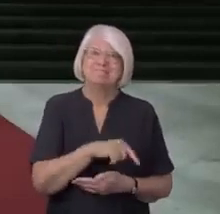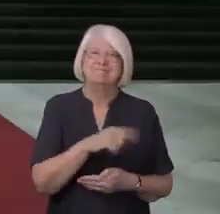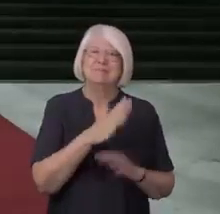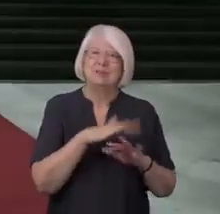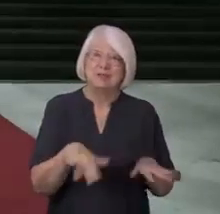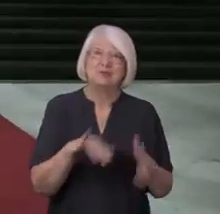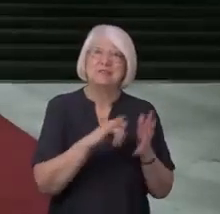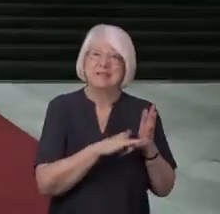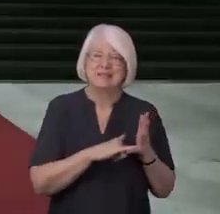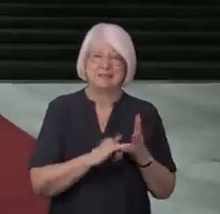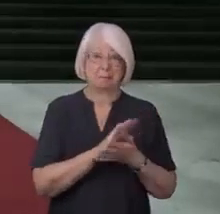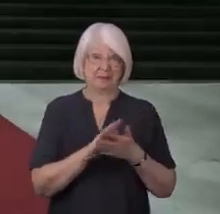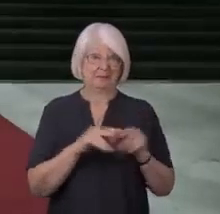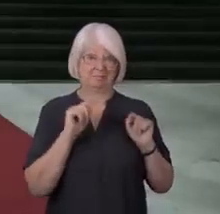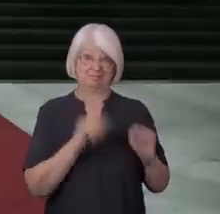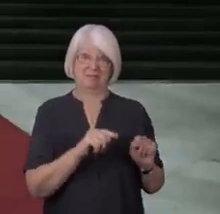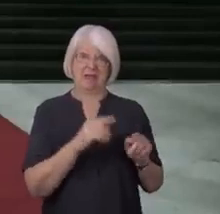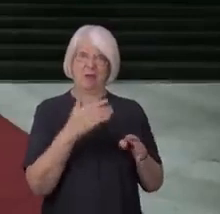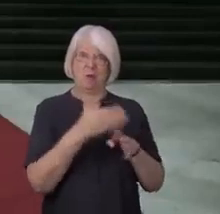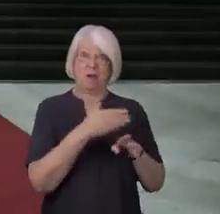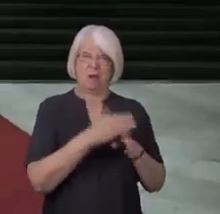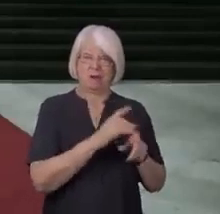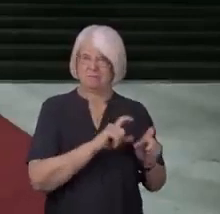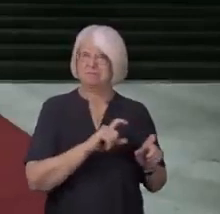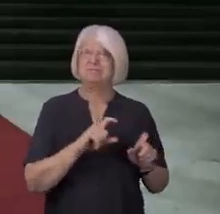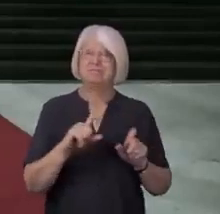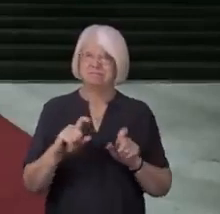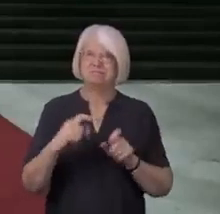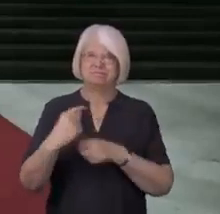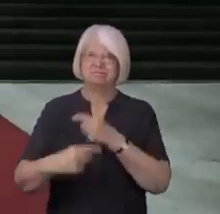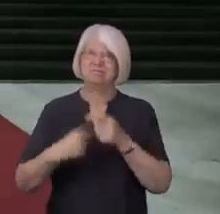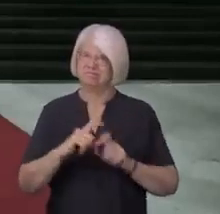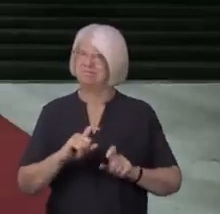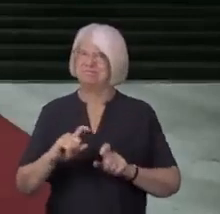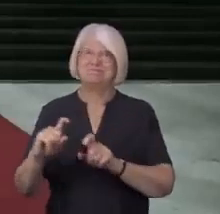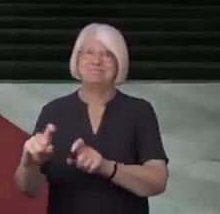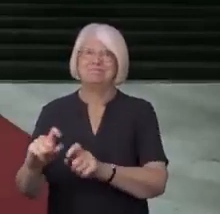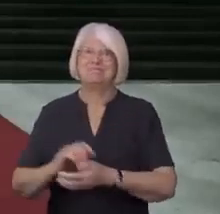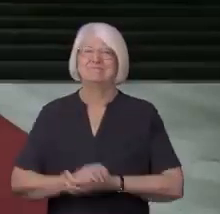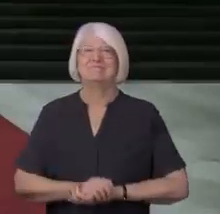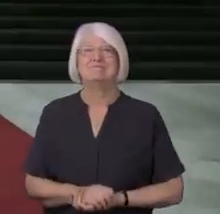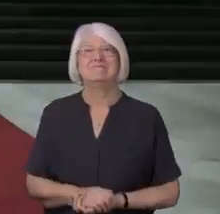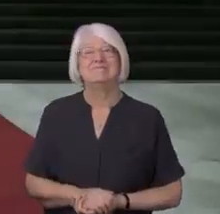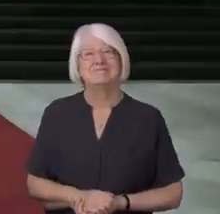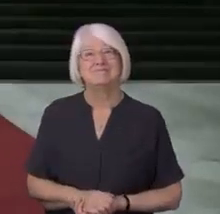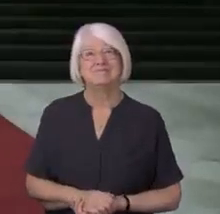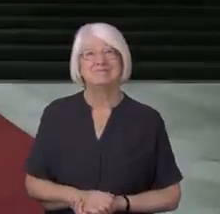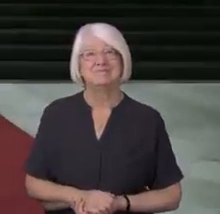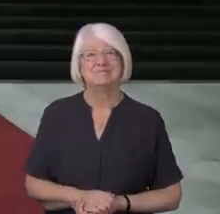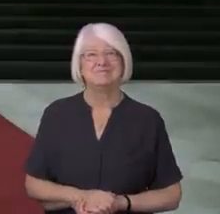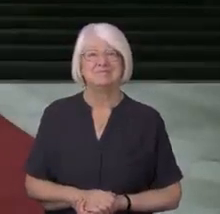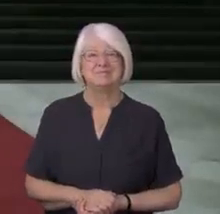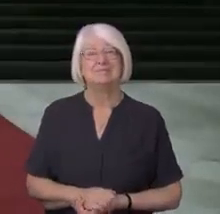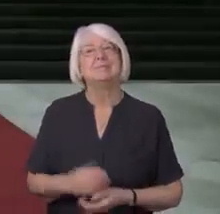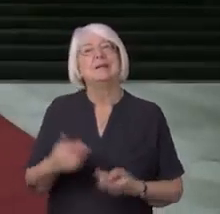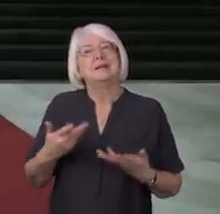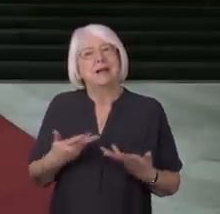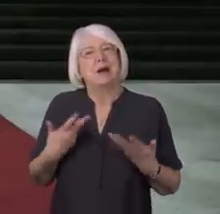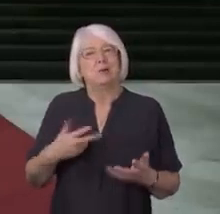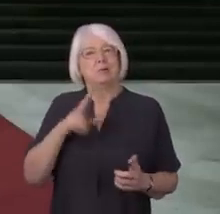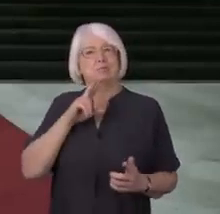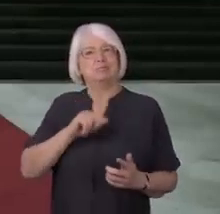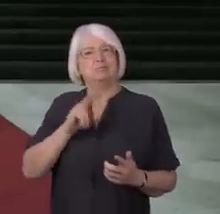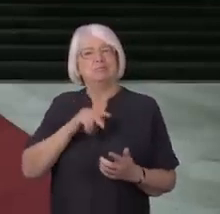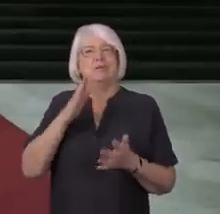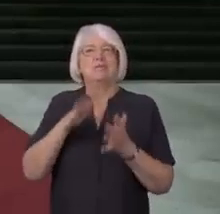so that this important piece of work can continue. I now read